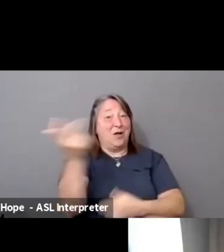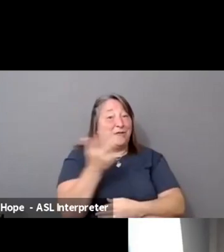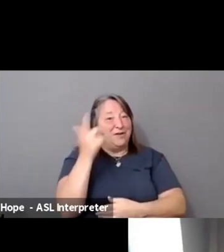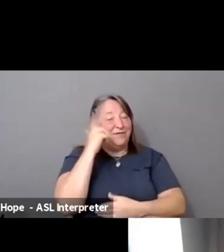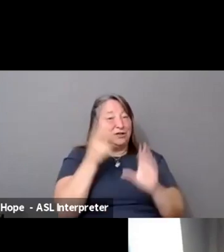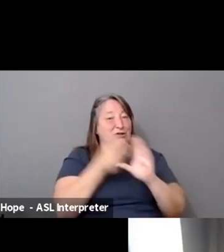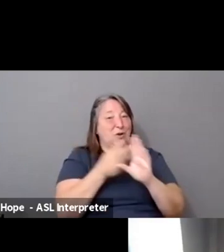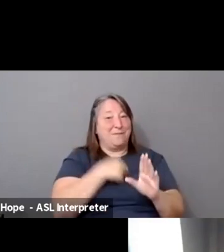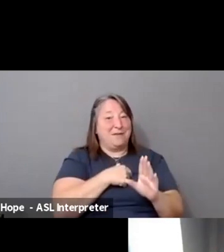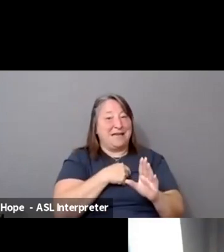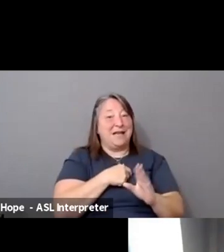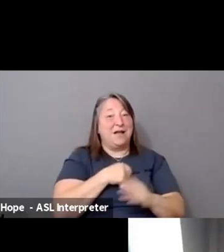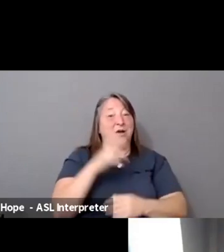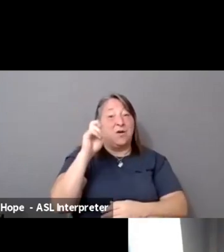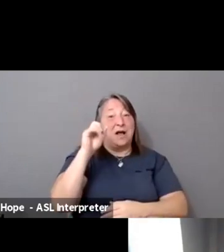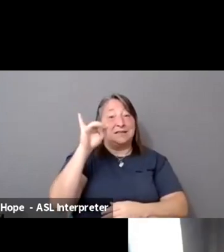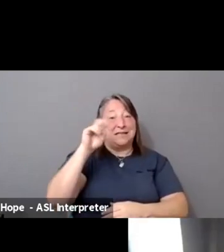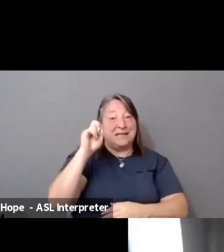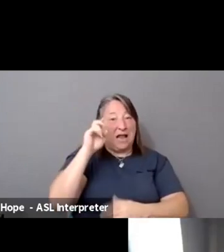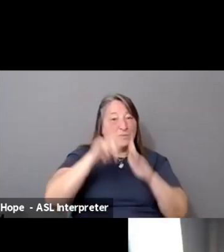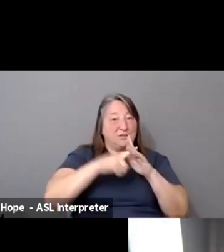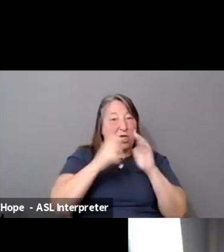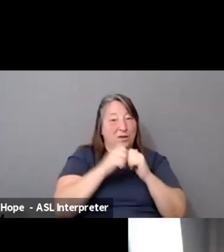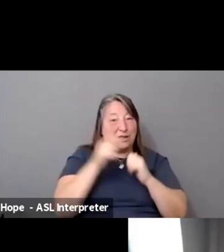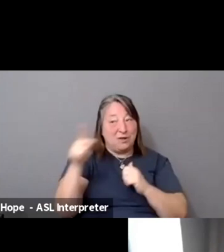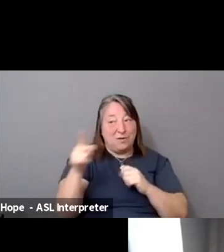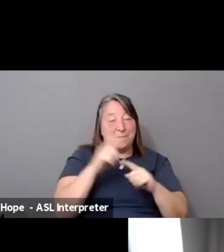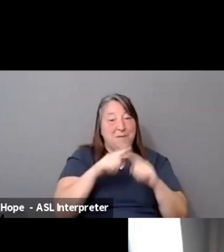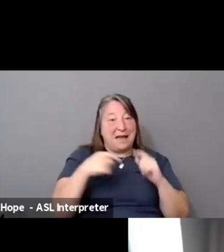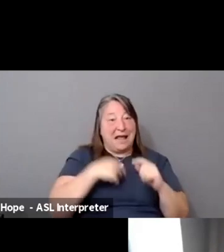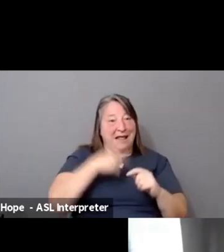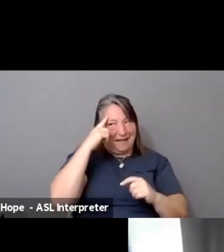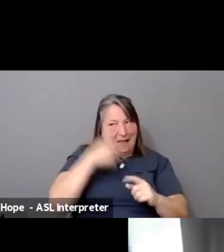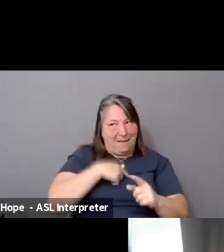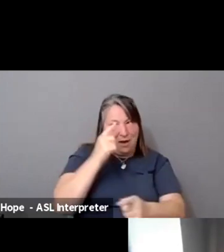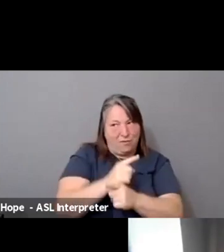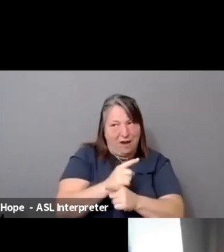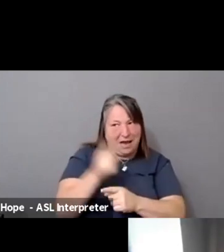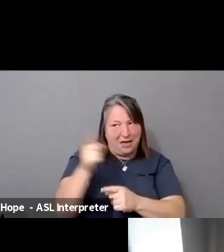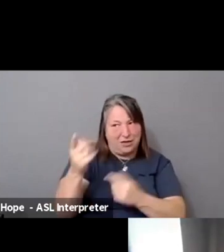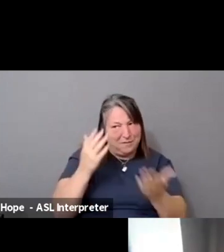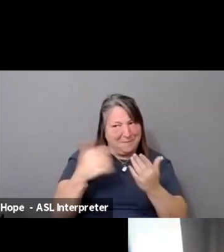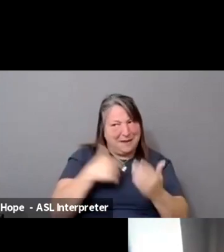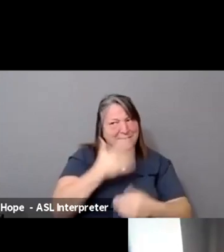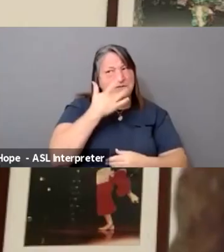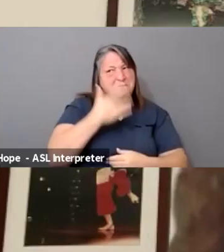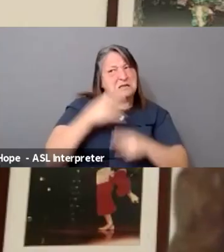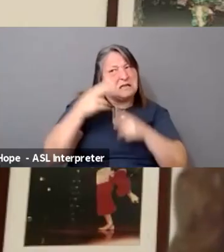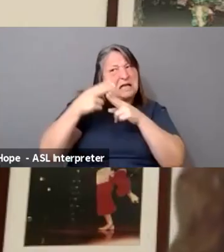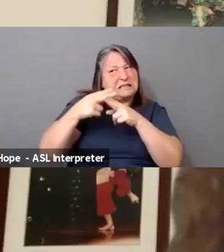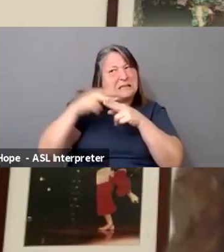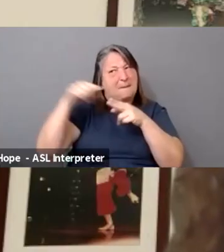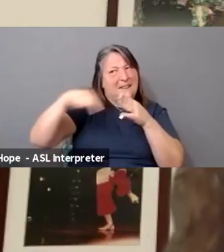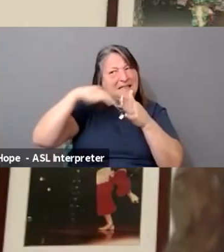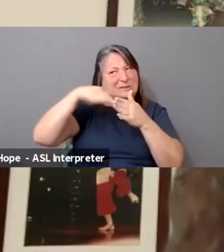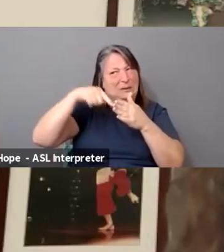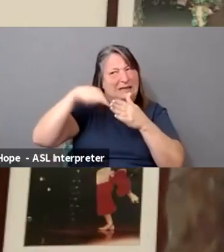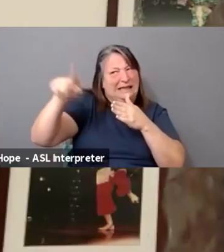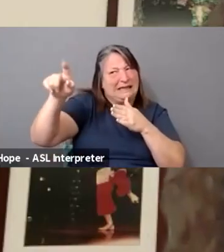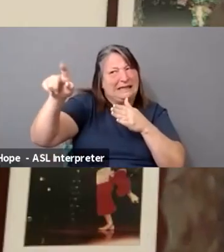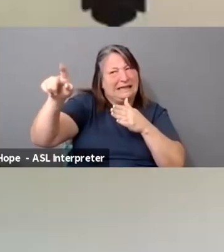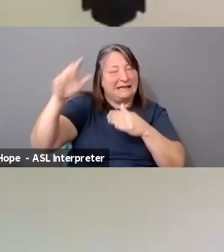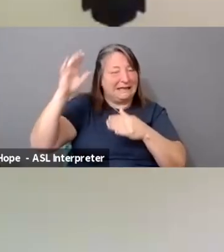going to start with you, but I think, am I right that you may have a birthday happening this week